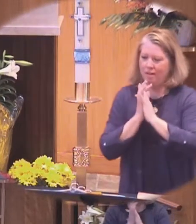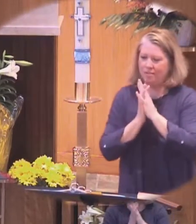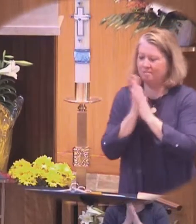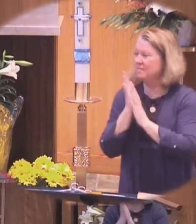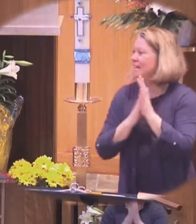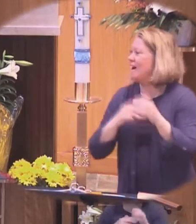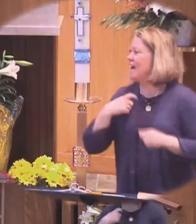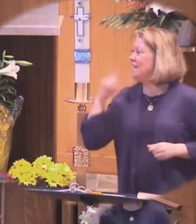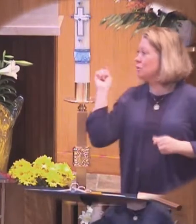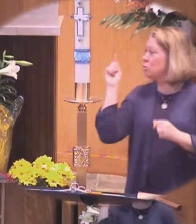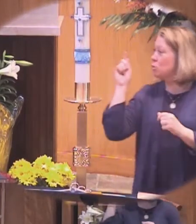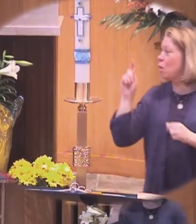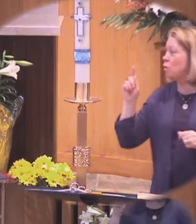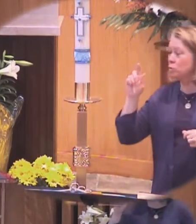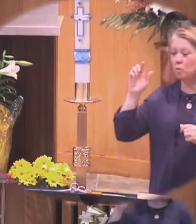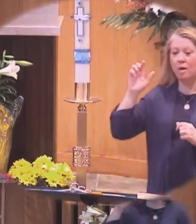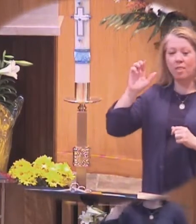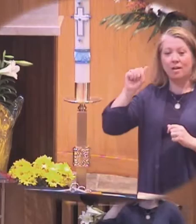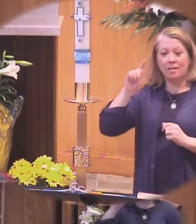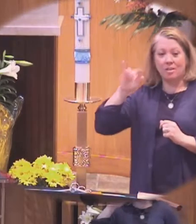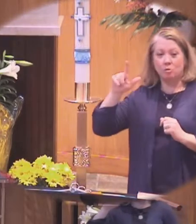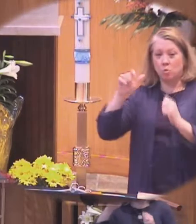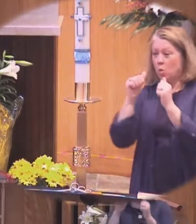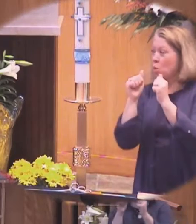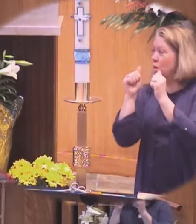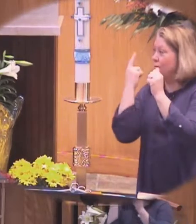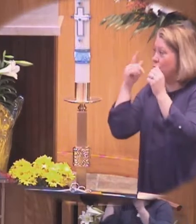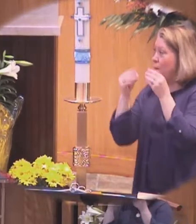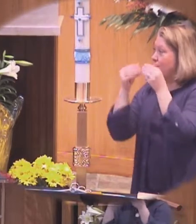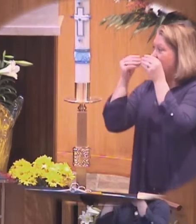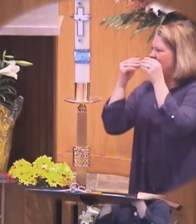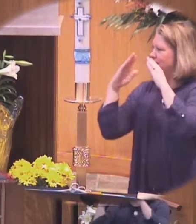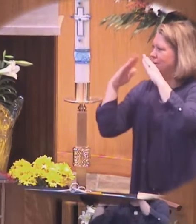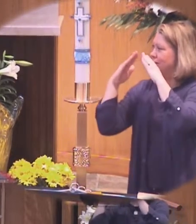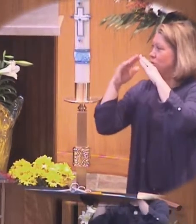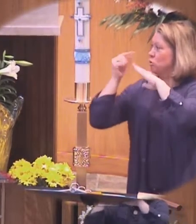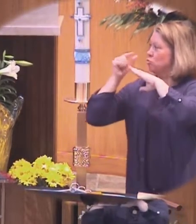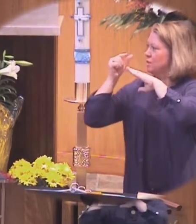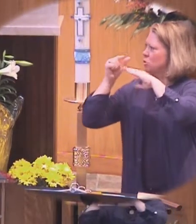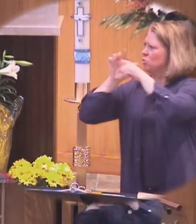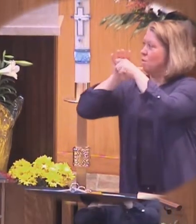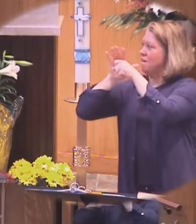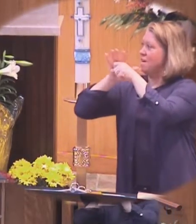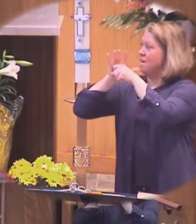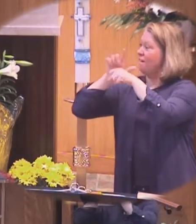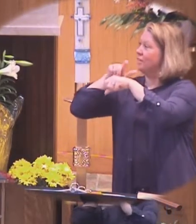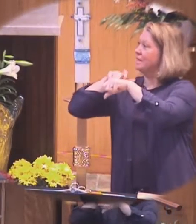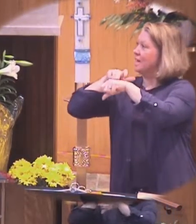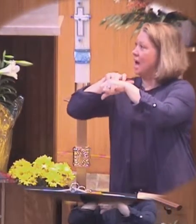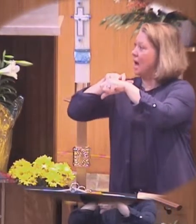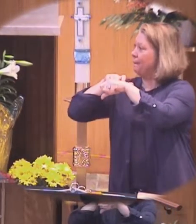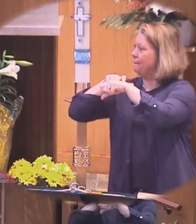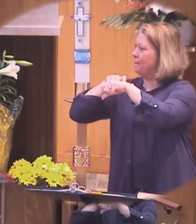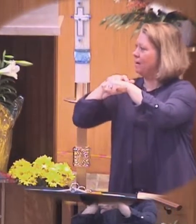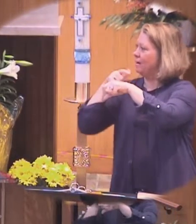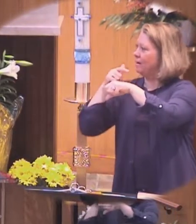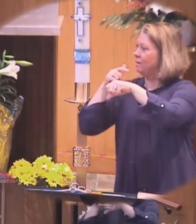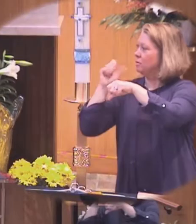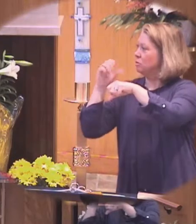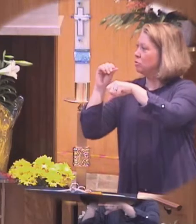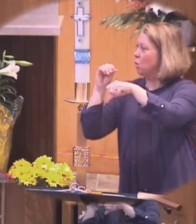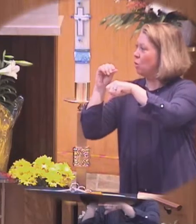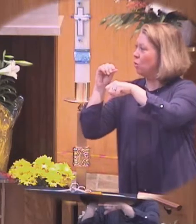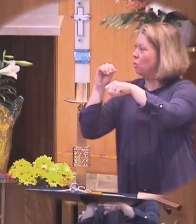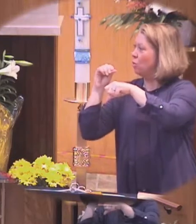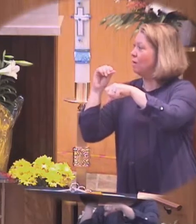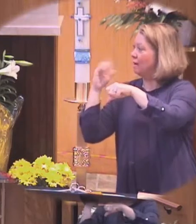Malesic and the parishioners there. And so I thought, I have just enough time to sandwich in a run. And so I left the rectory